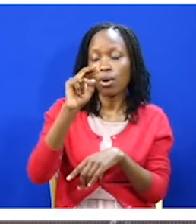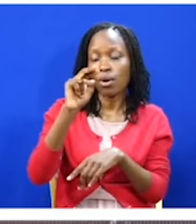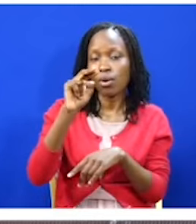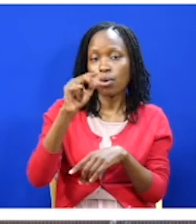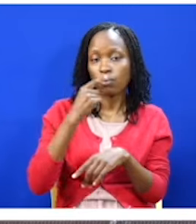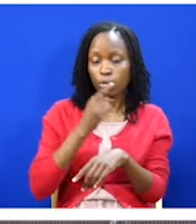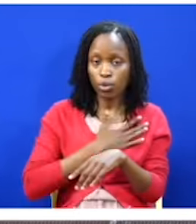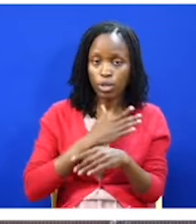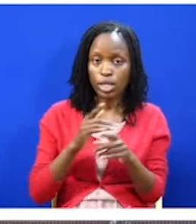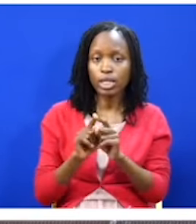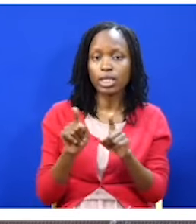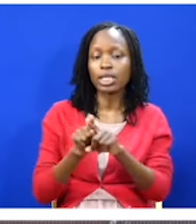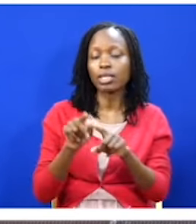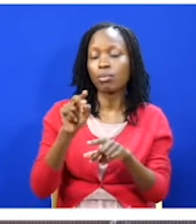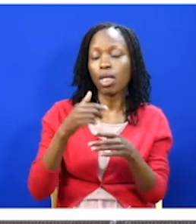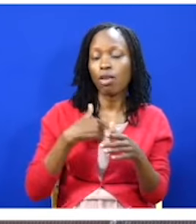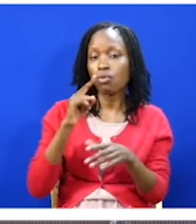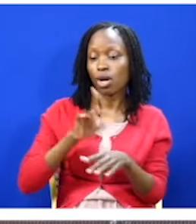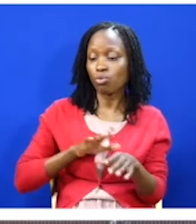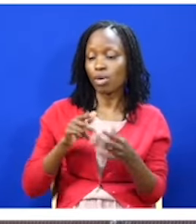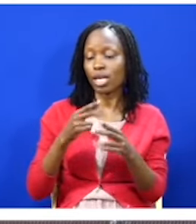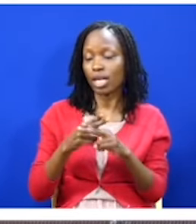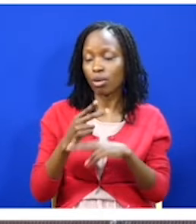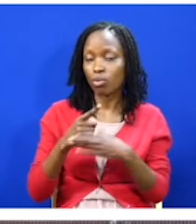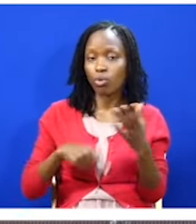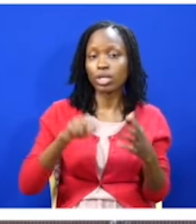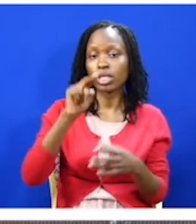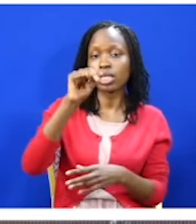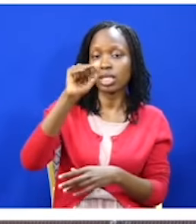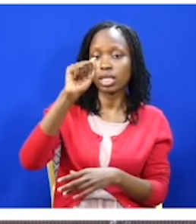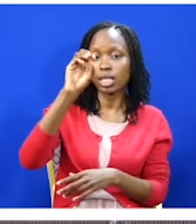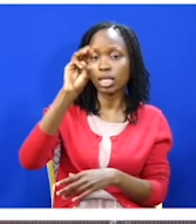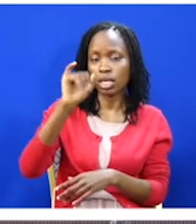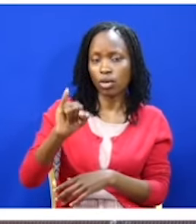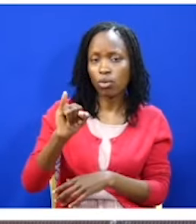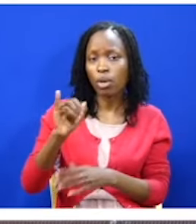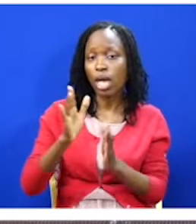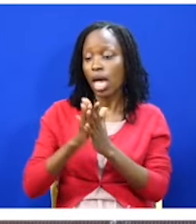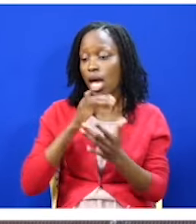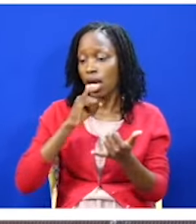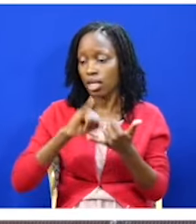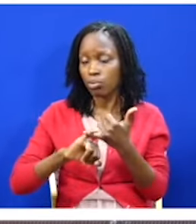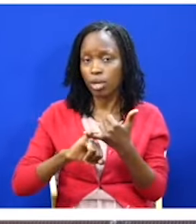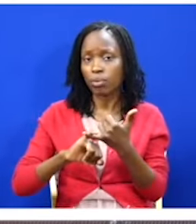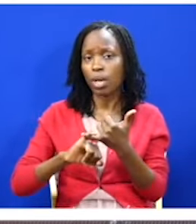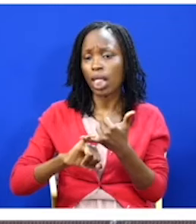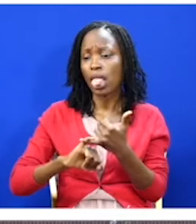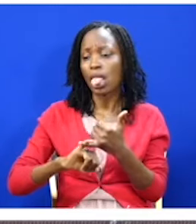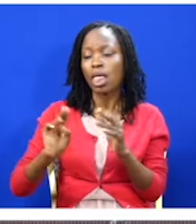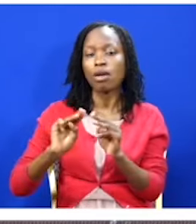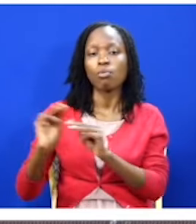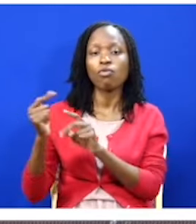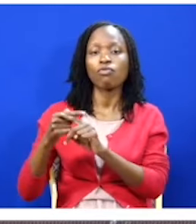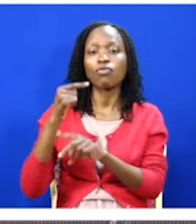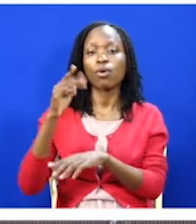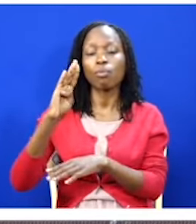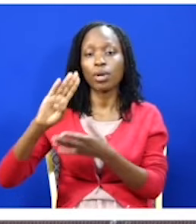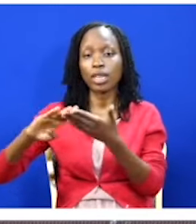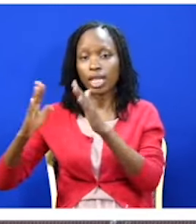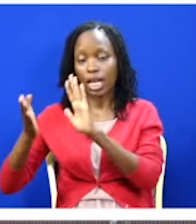Bethlehem, but had to leave because there was a famine in the land. They moved to a place called Moab with their two